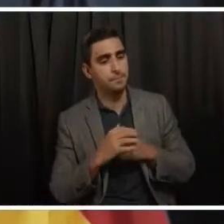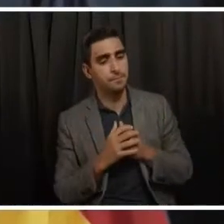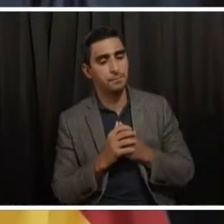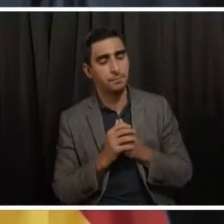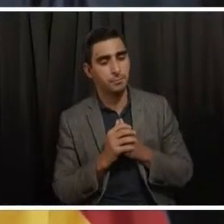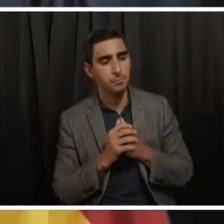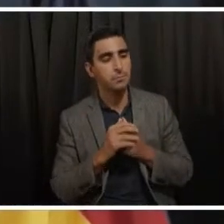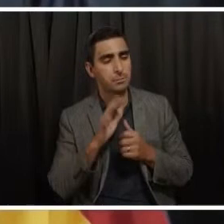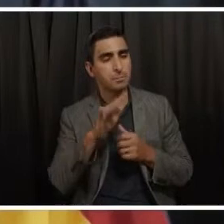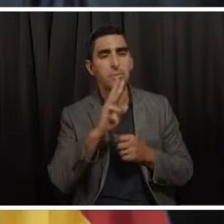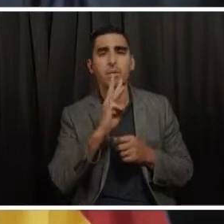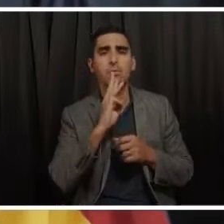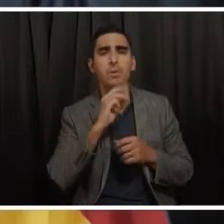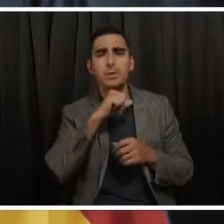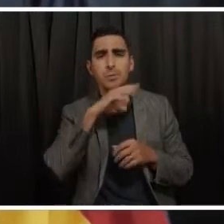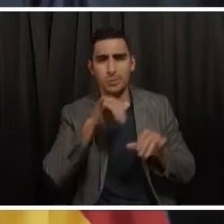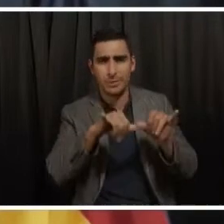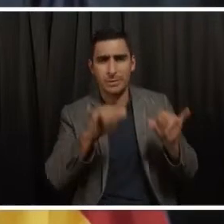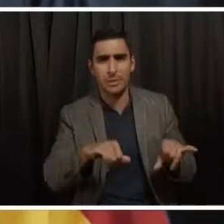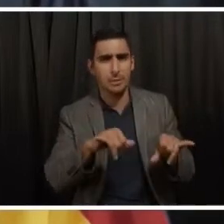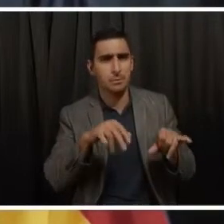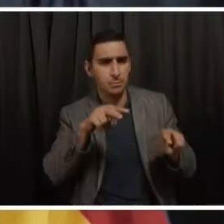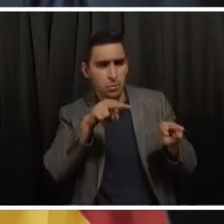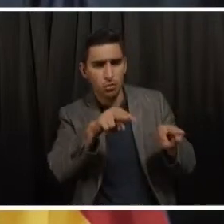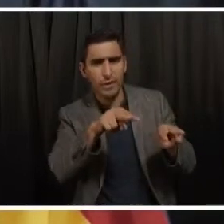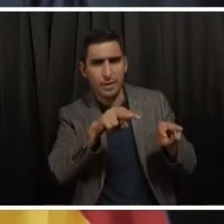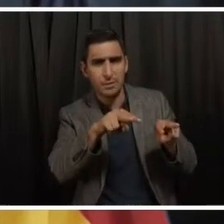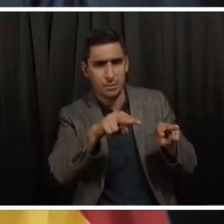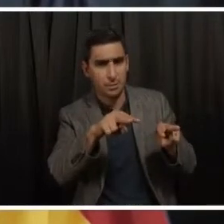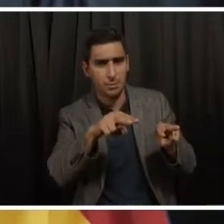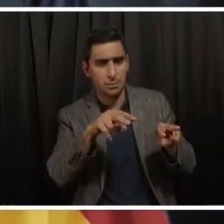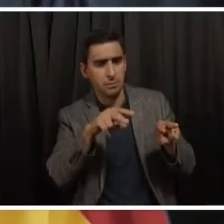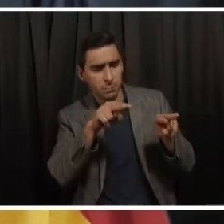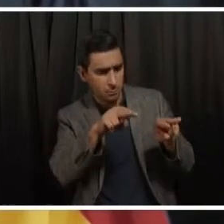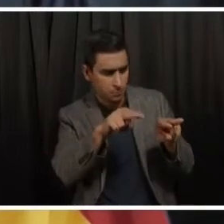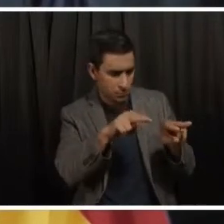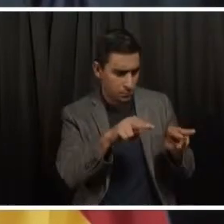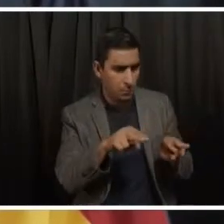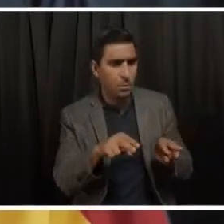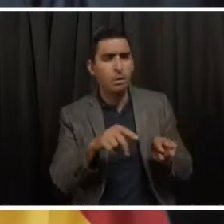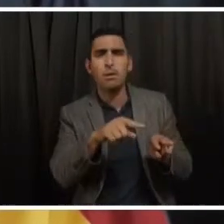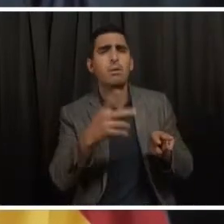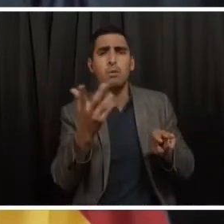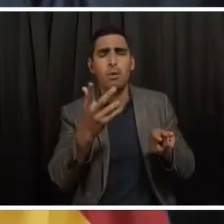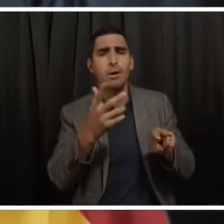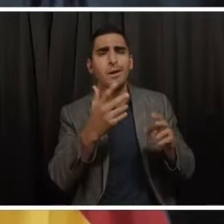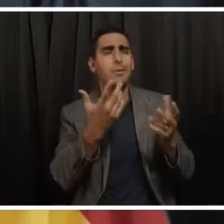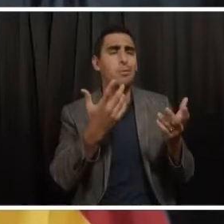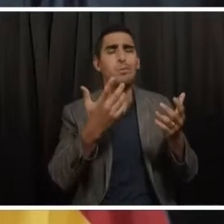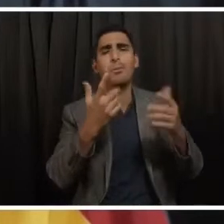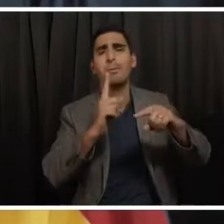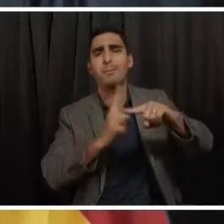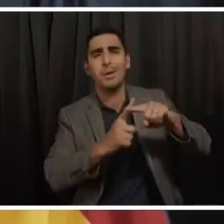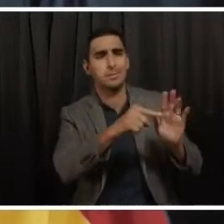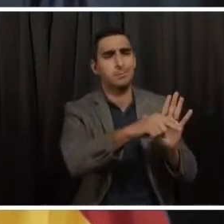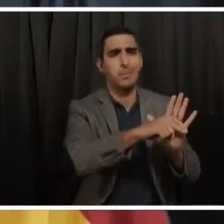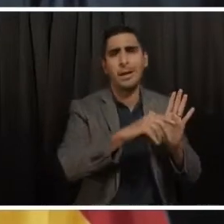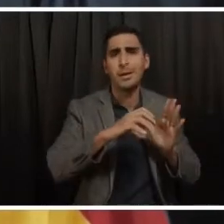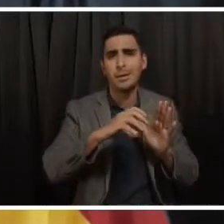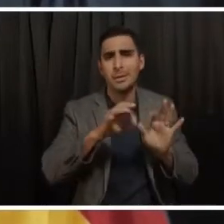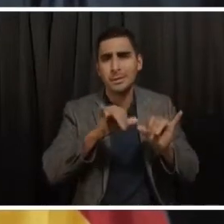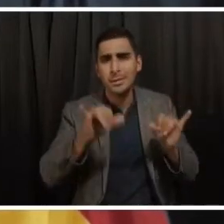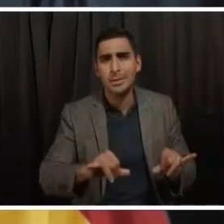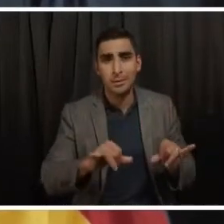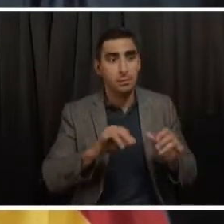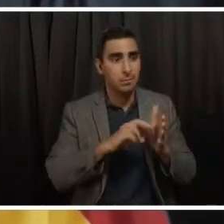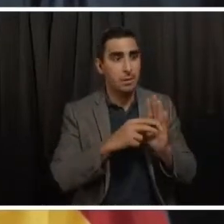the wastewater surveillance systems are really designed more to be plus minus systems, so detected, not